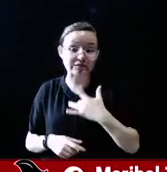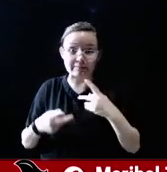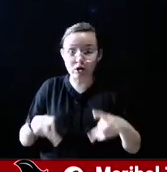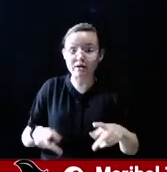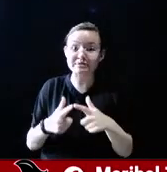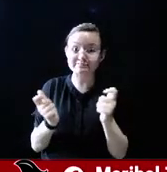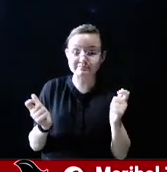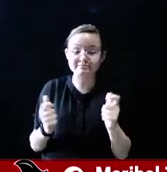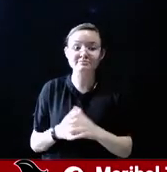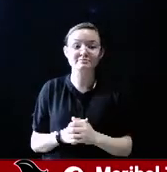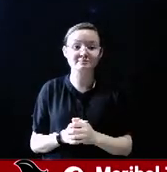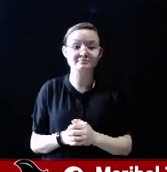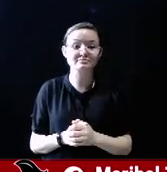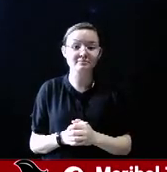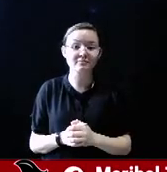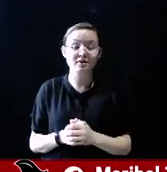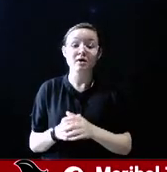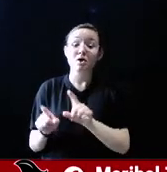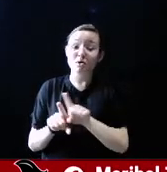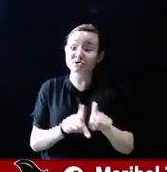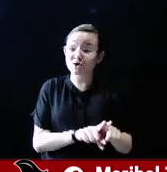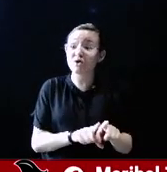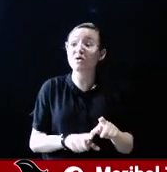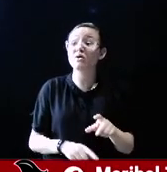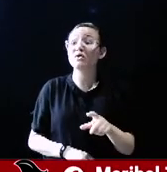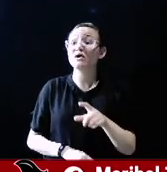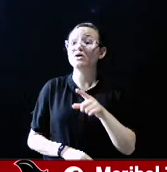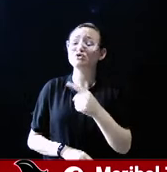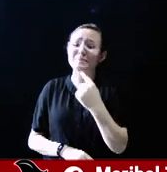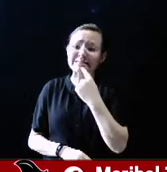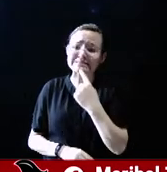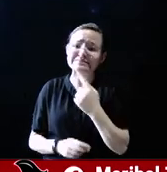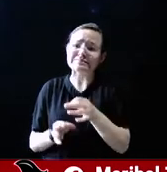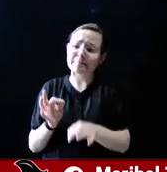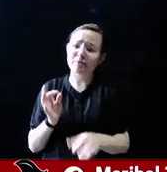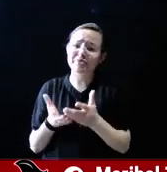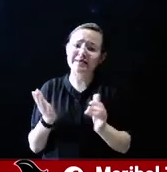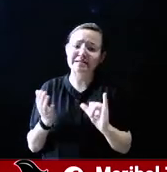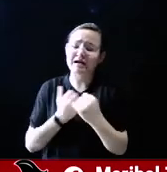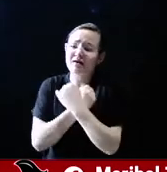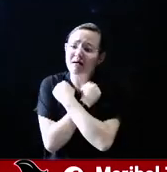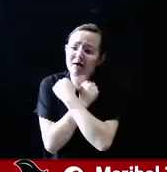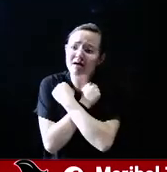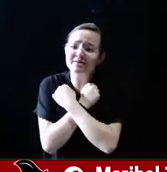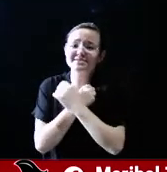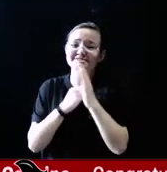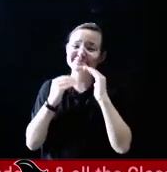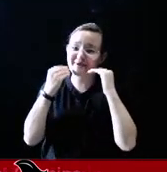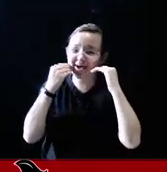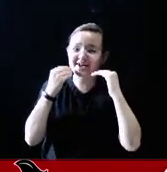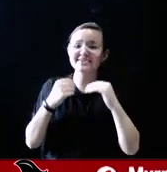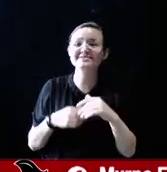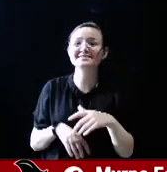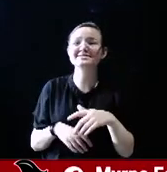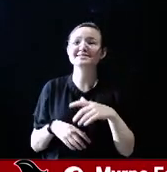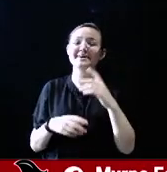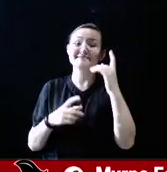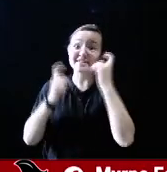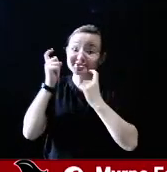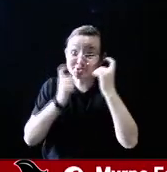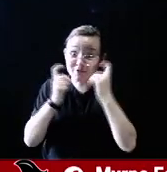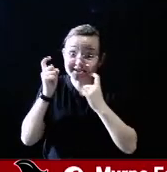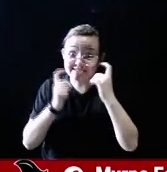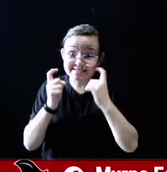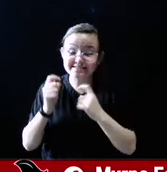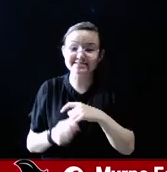other celebrations. And you've missed the simple things, like hugs, smiles, other facial